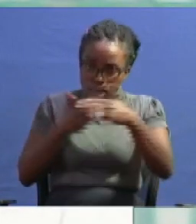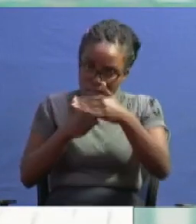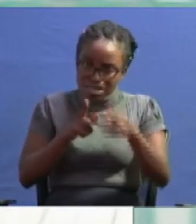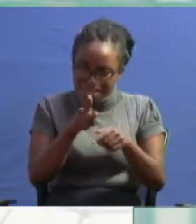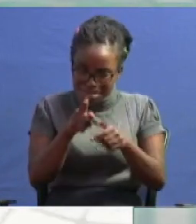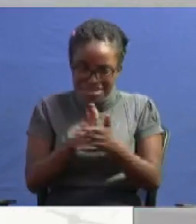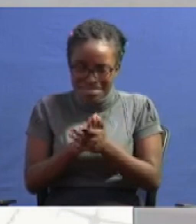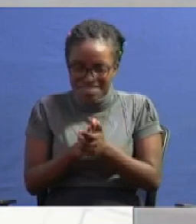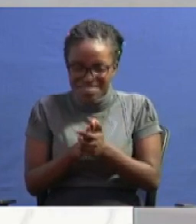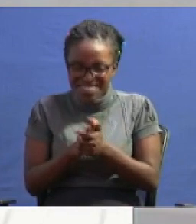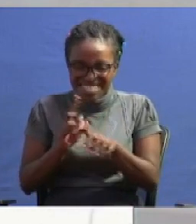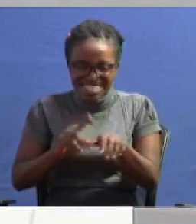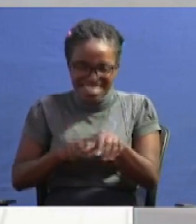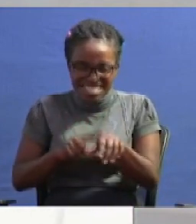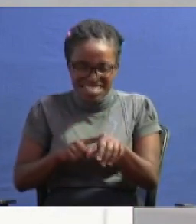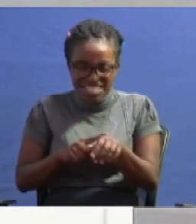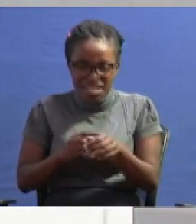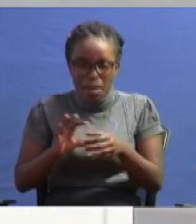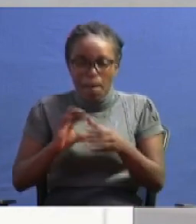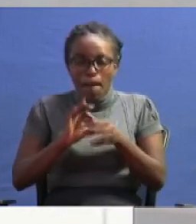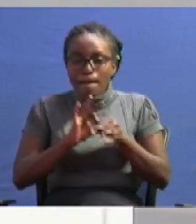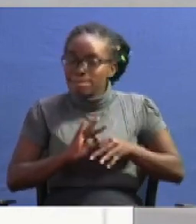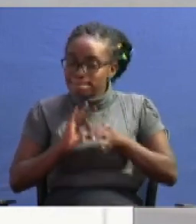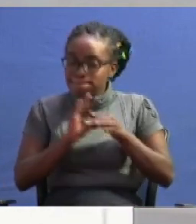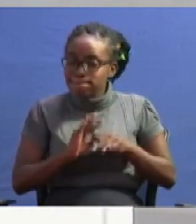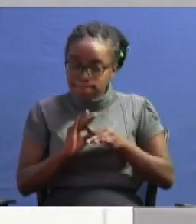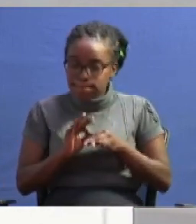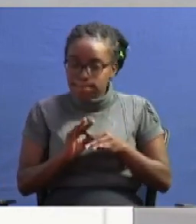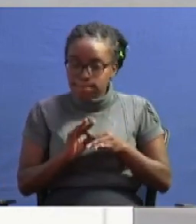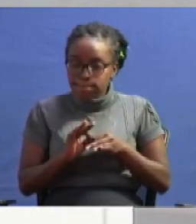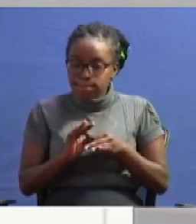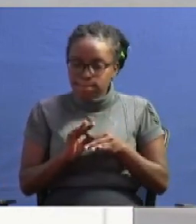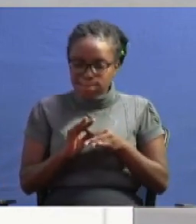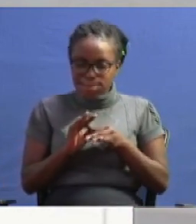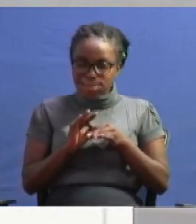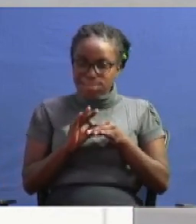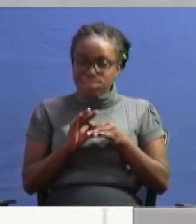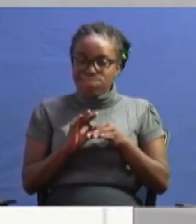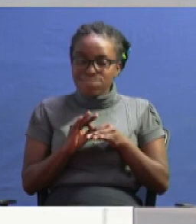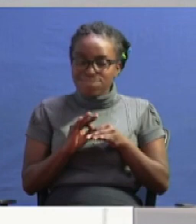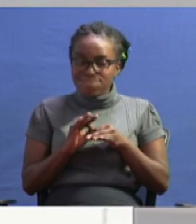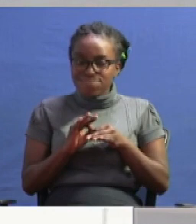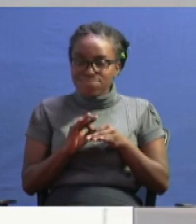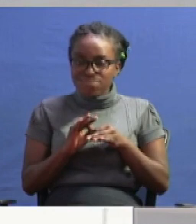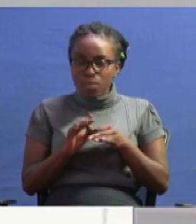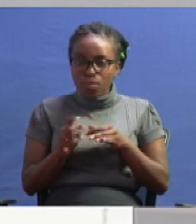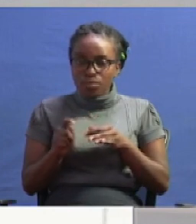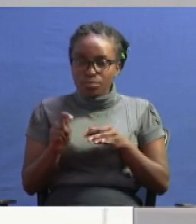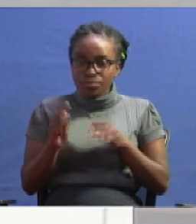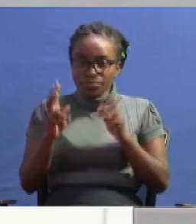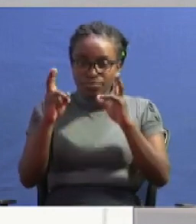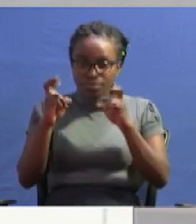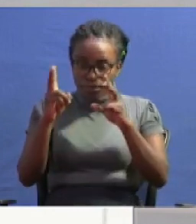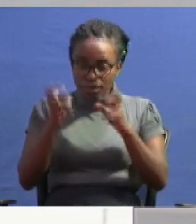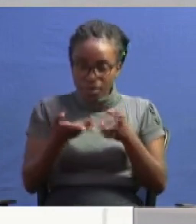Okay. Now, the bone of contention, another very key topic, and there is a thorn in